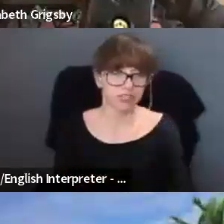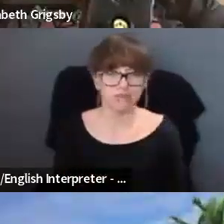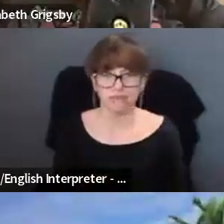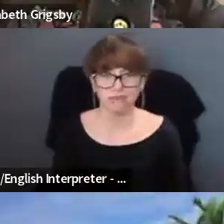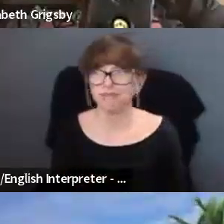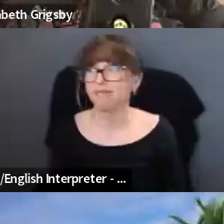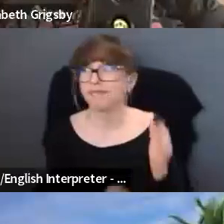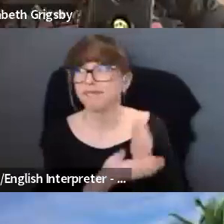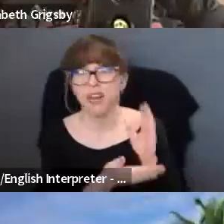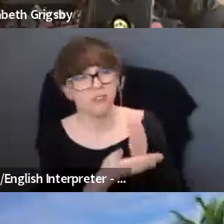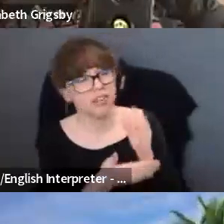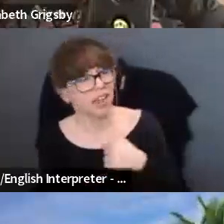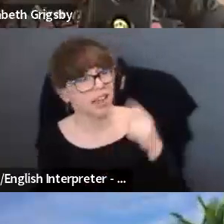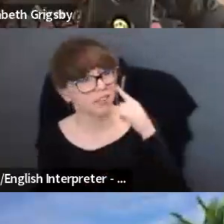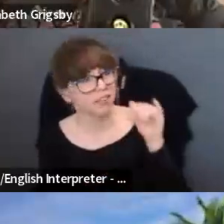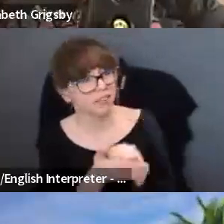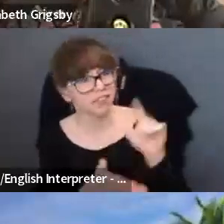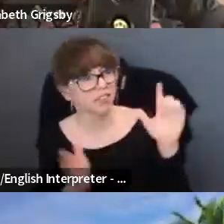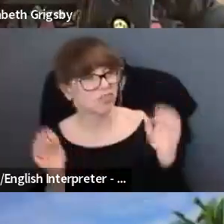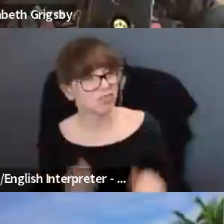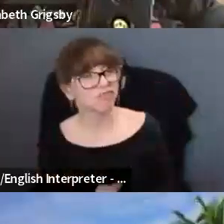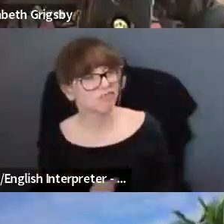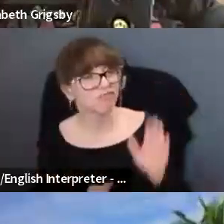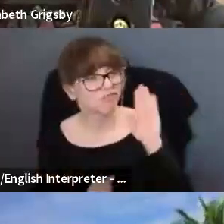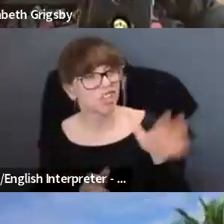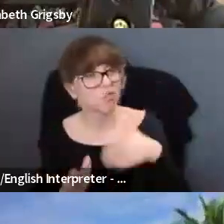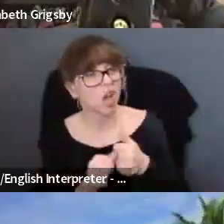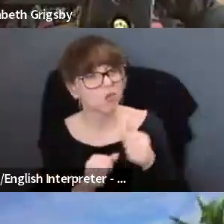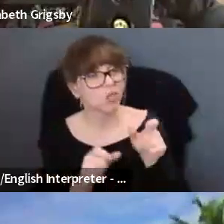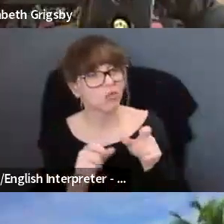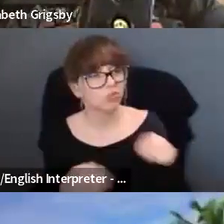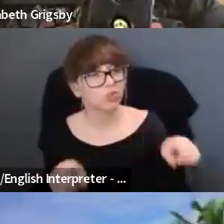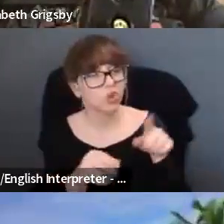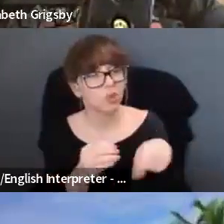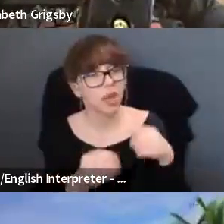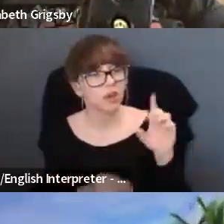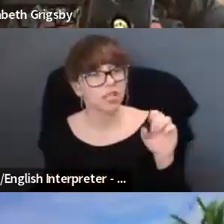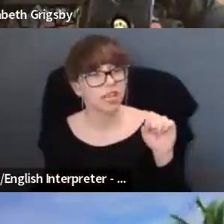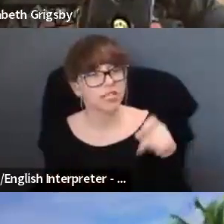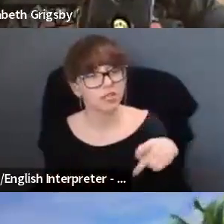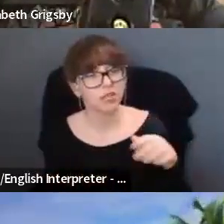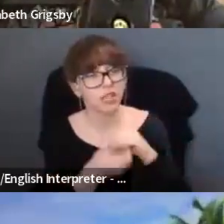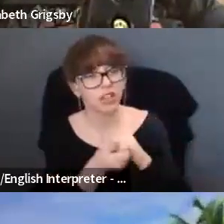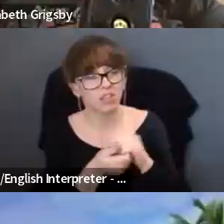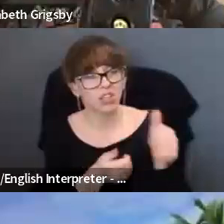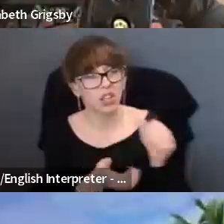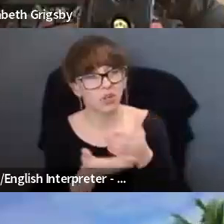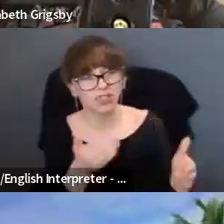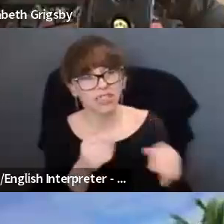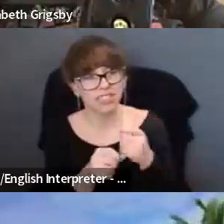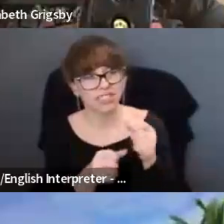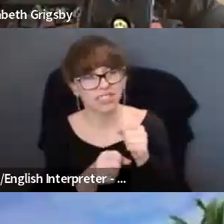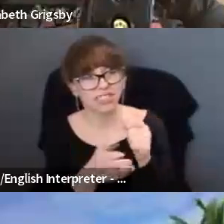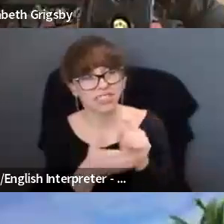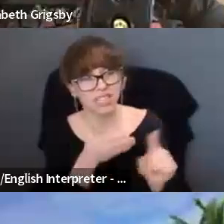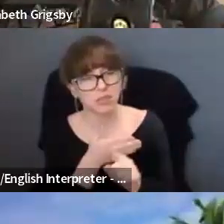All right. I think that's what we'll get done today. I'll update folks on the DSP Collaborative and some other things next week. But I do just want to give one more plug for the